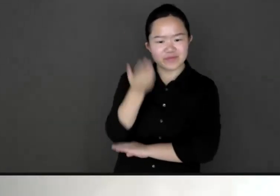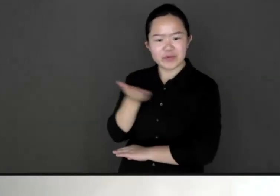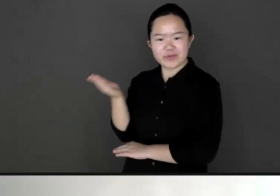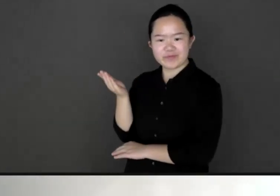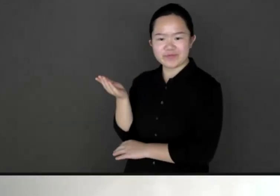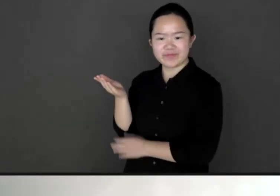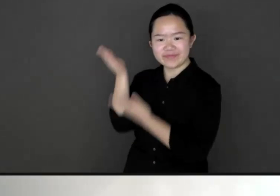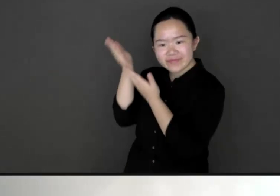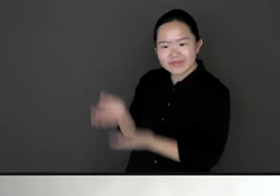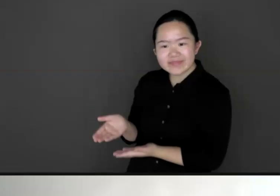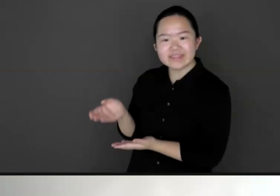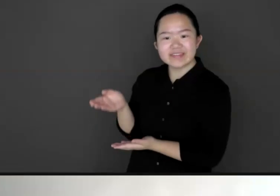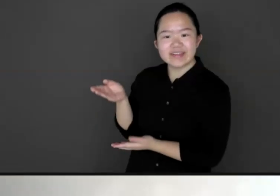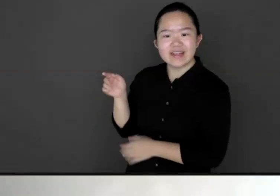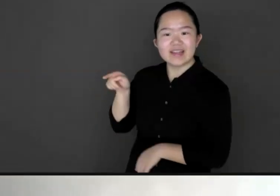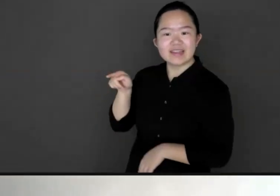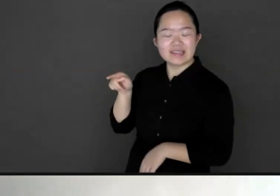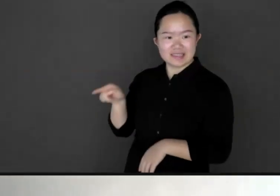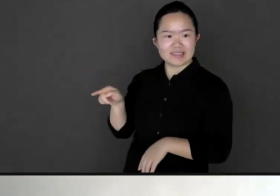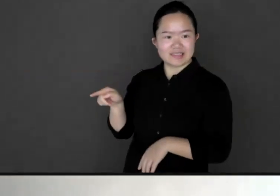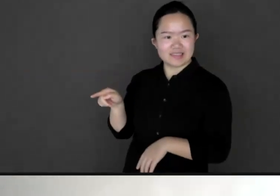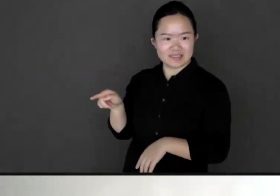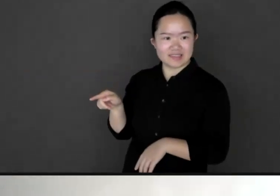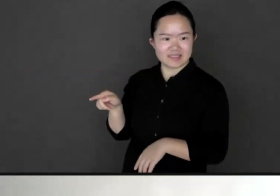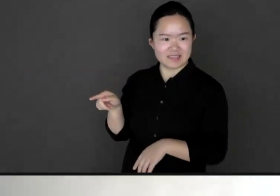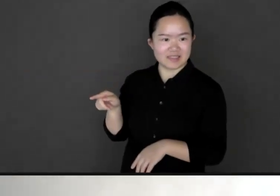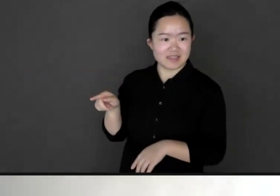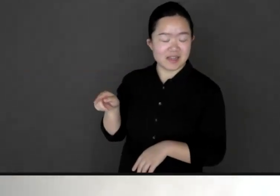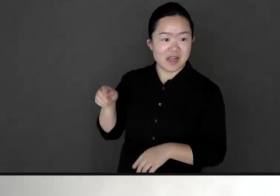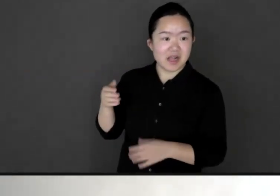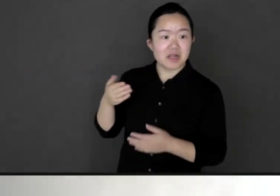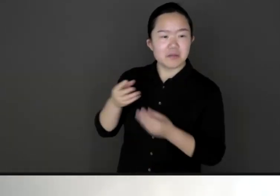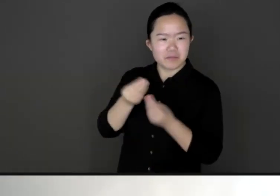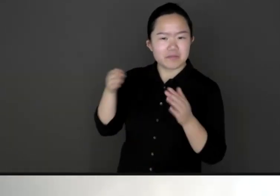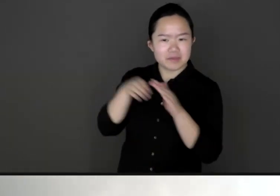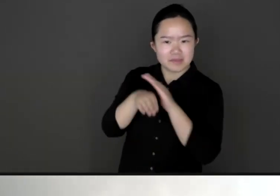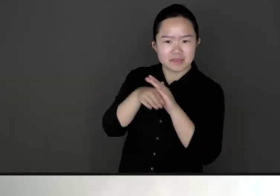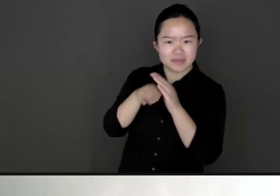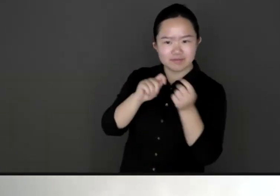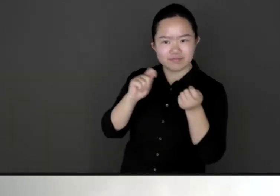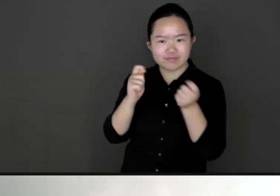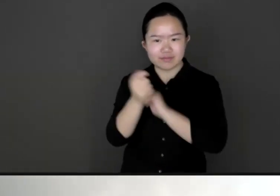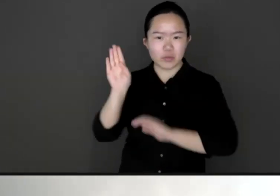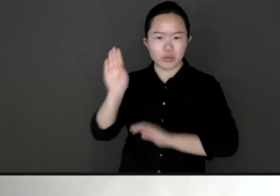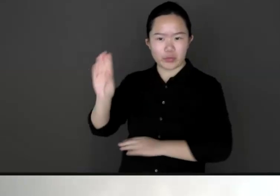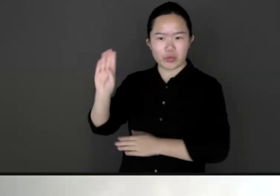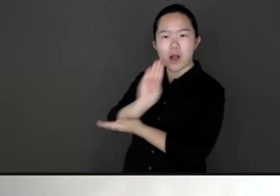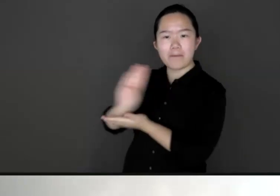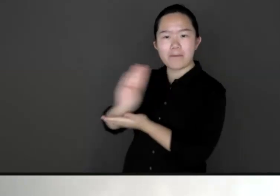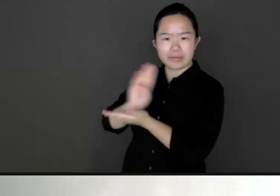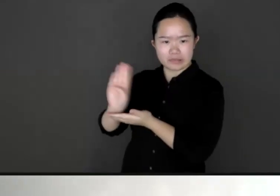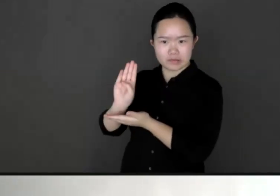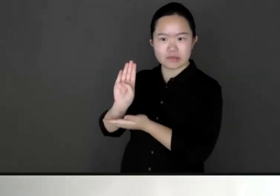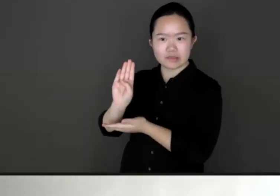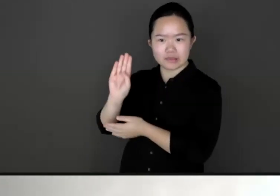great job in making sure that that things become accessible. But it seems like we're working backwards. We're first creating inaccessible documents and then